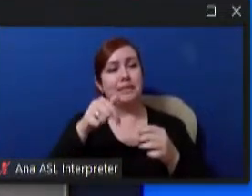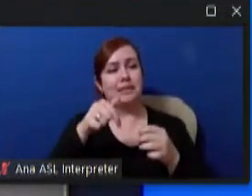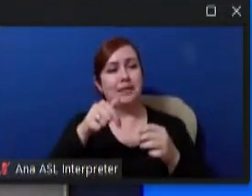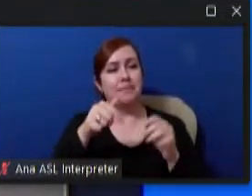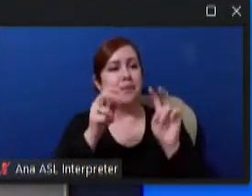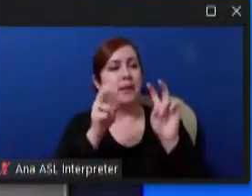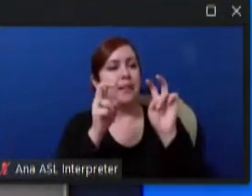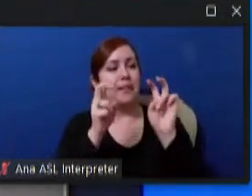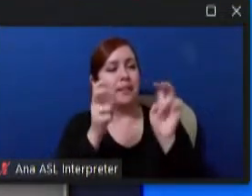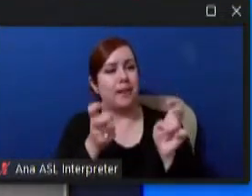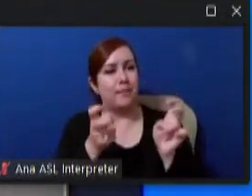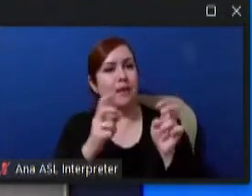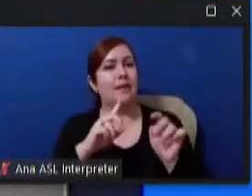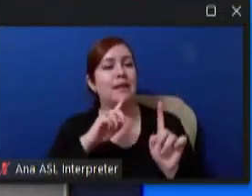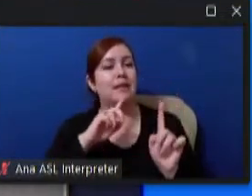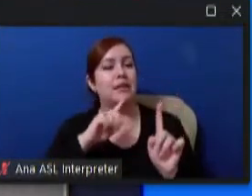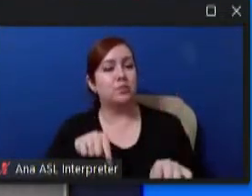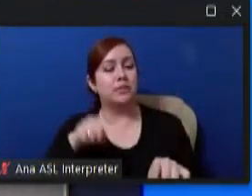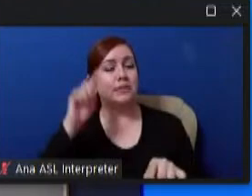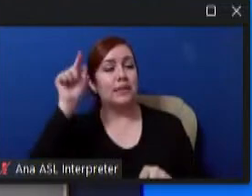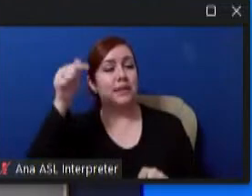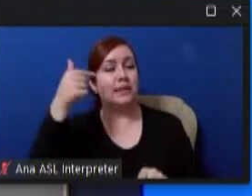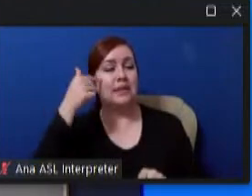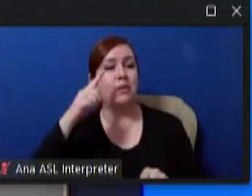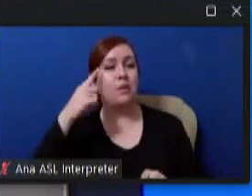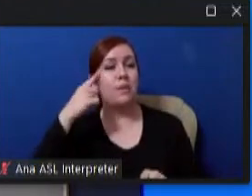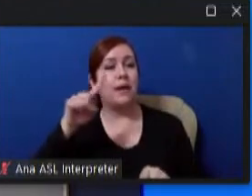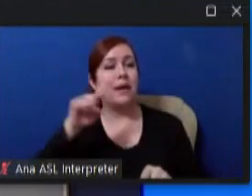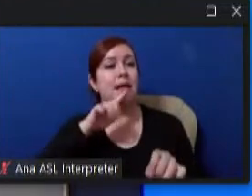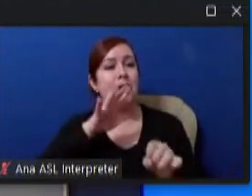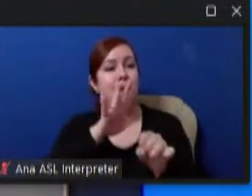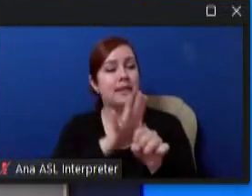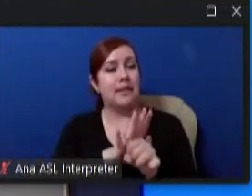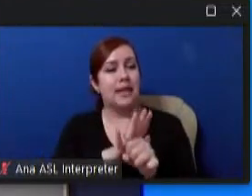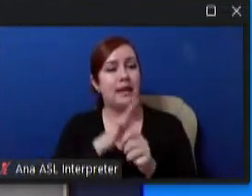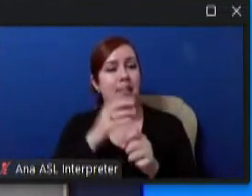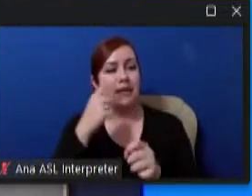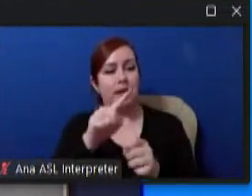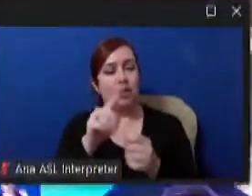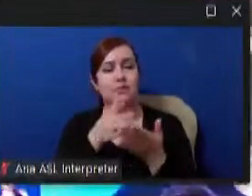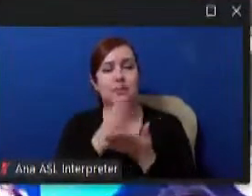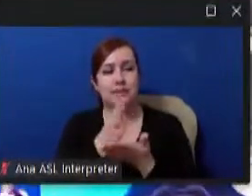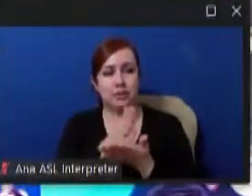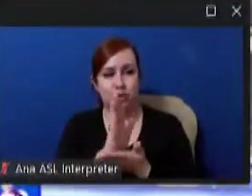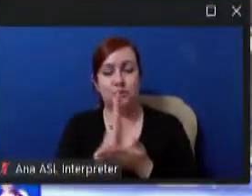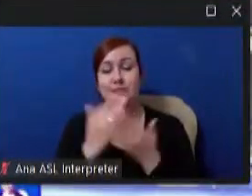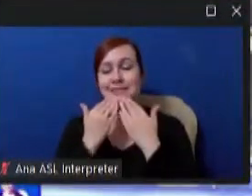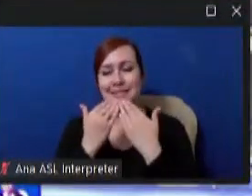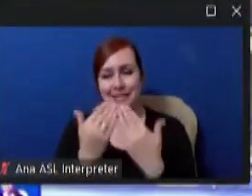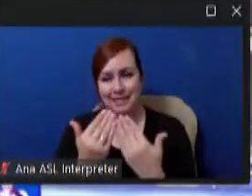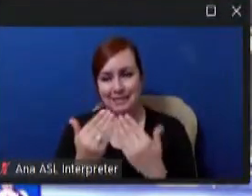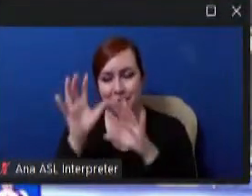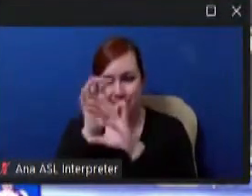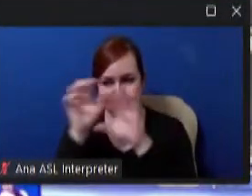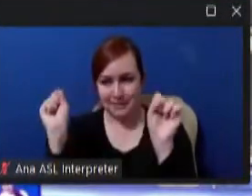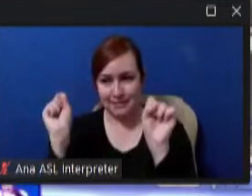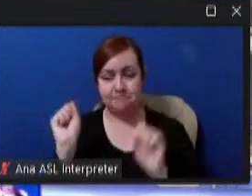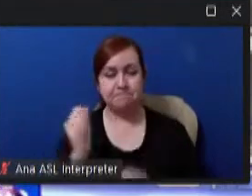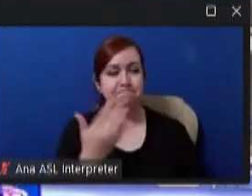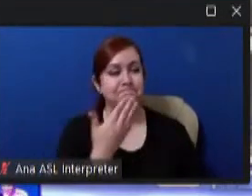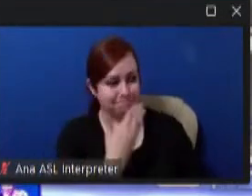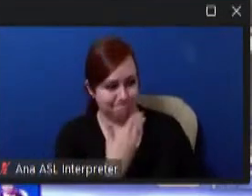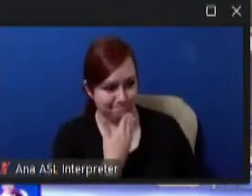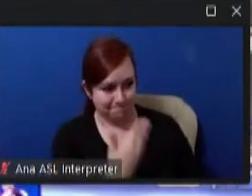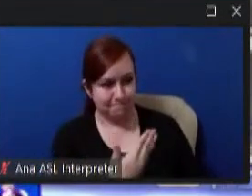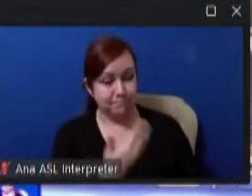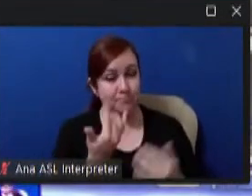very interested in how the state's response is reaching all corners